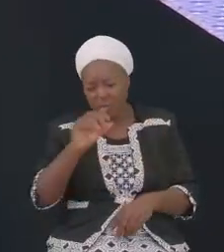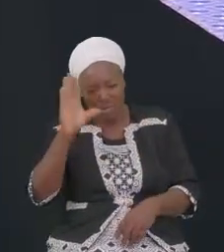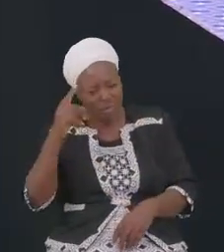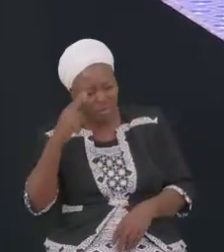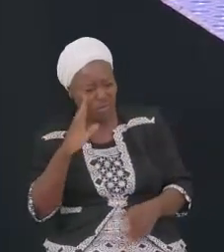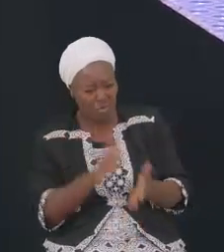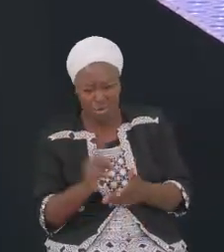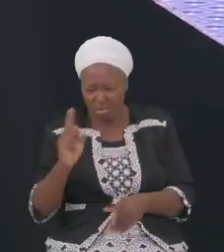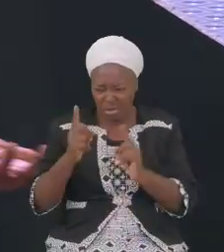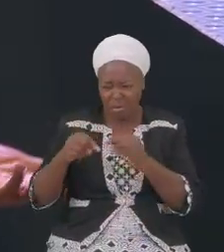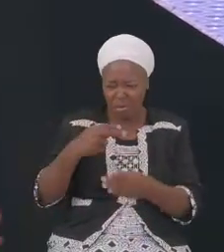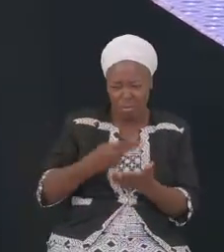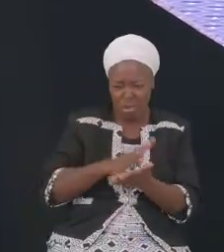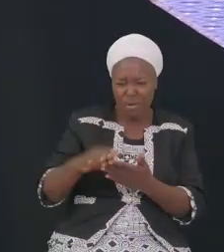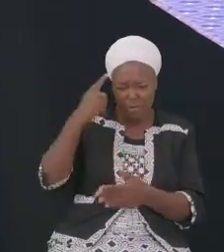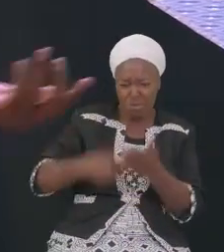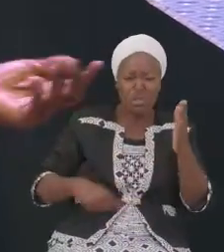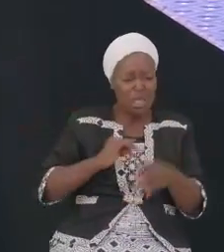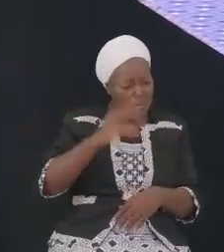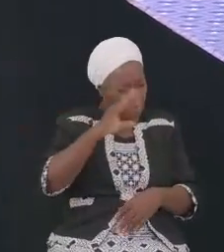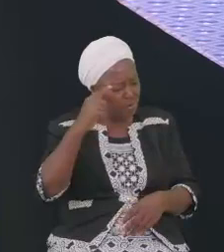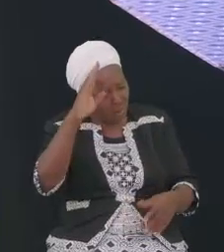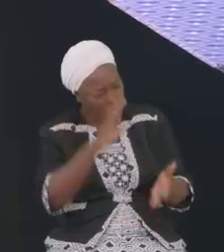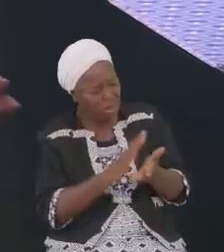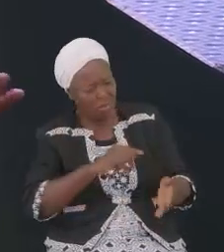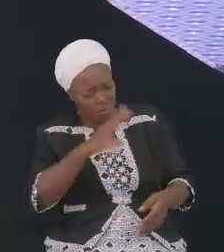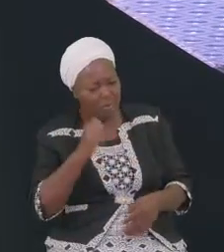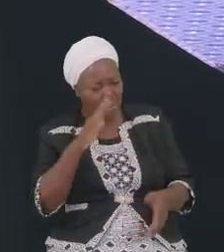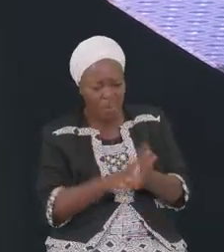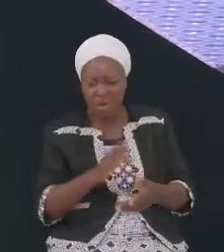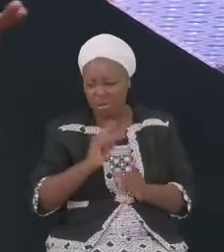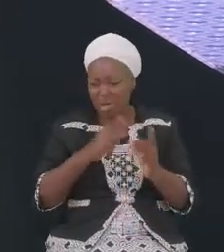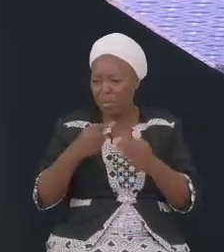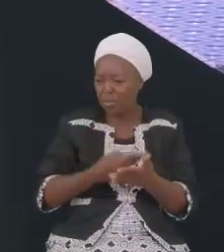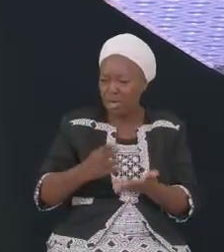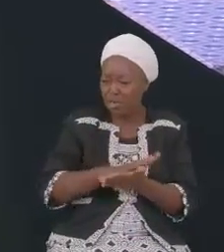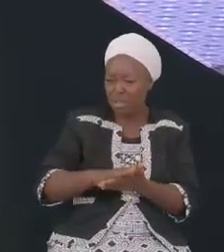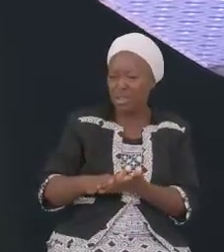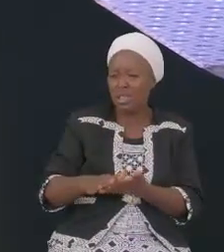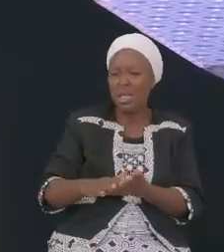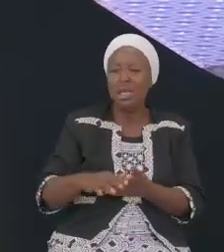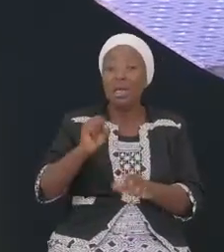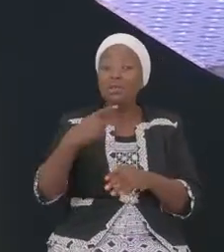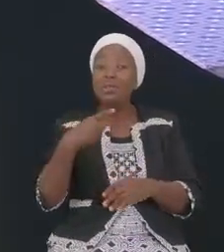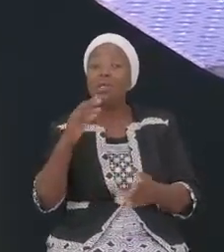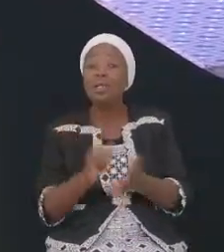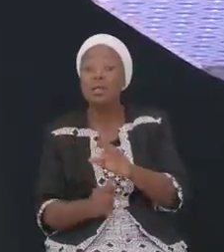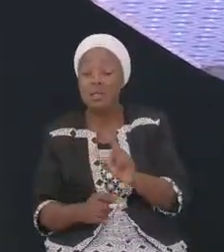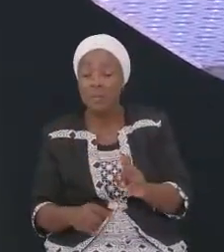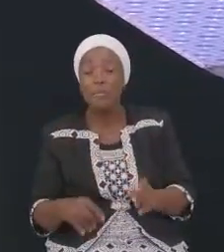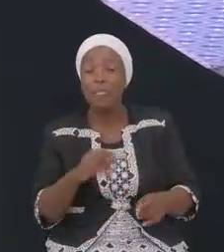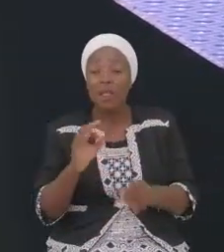talking about holiness, I'm looking for wife, I'm looking for husband, and they're talking about righteousness. Can you say that?